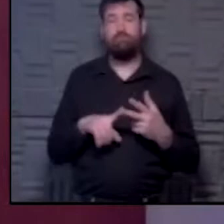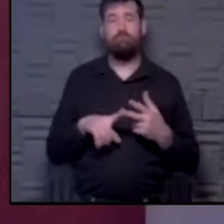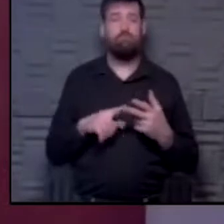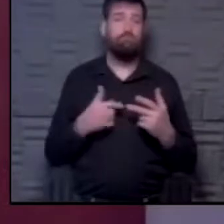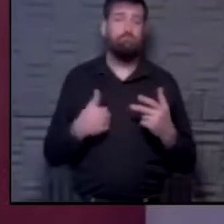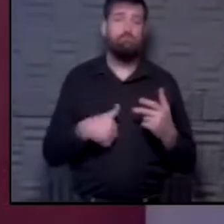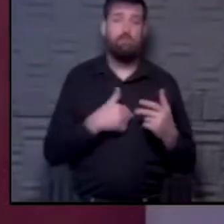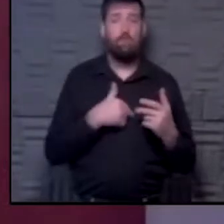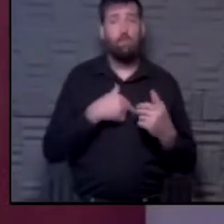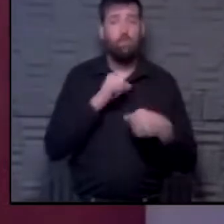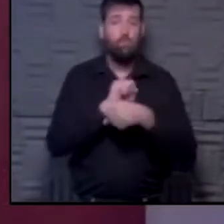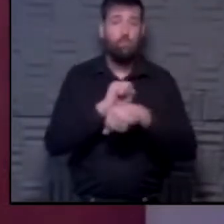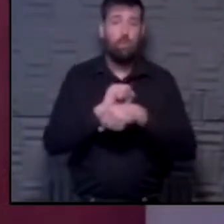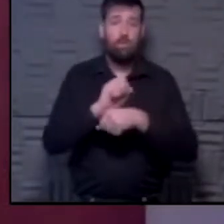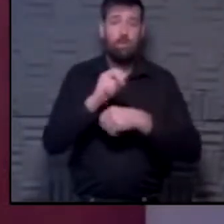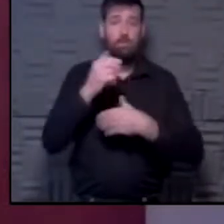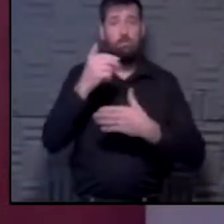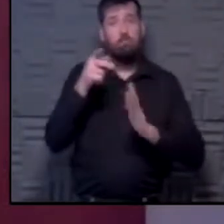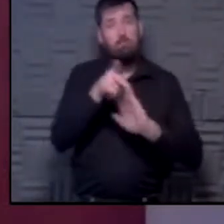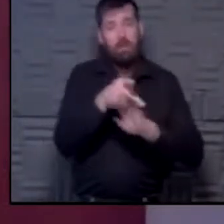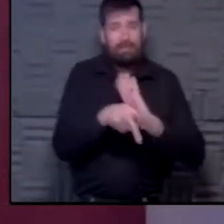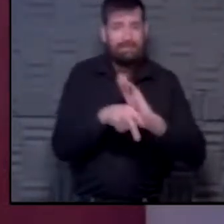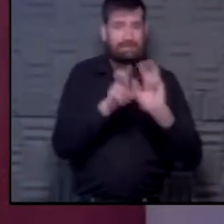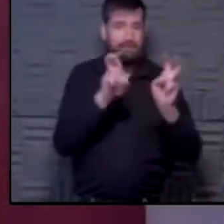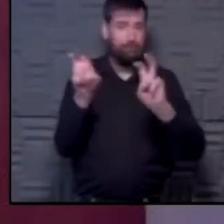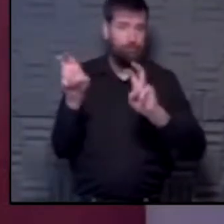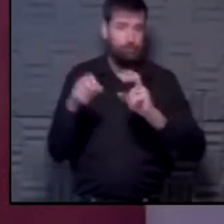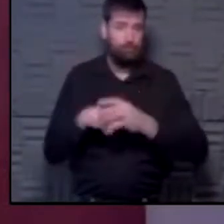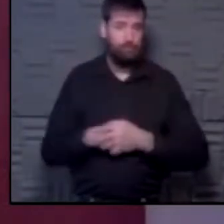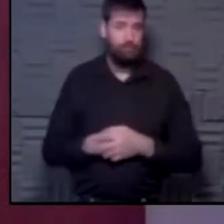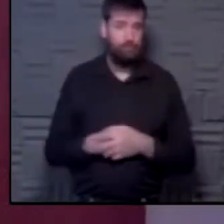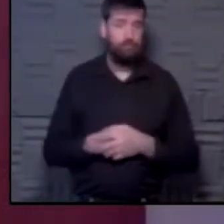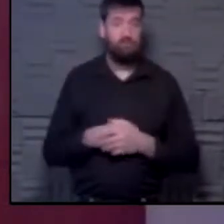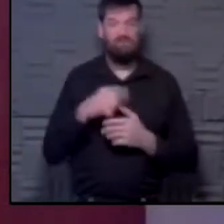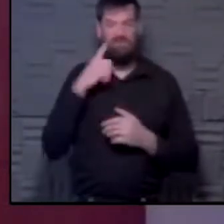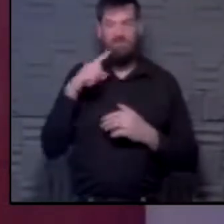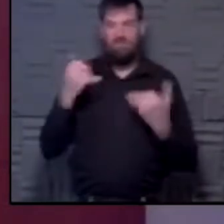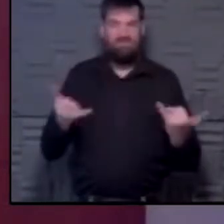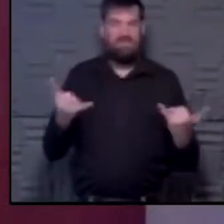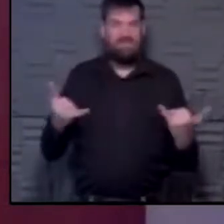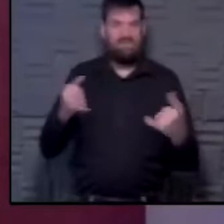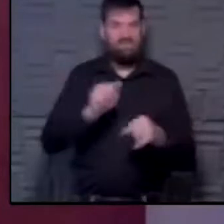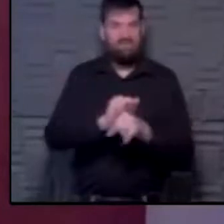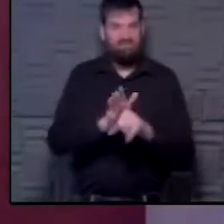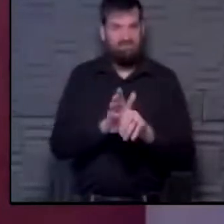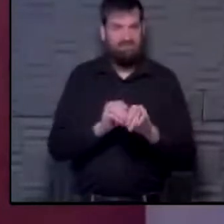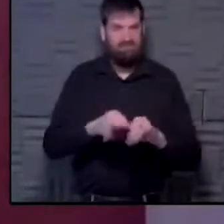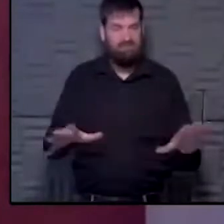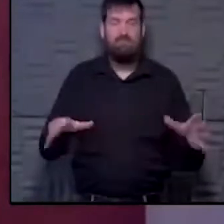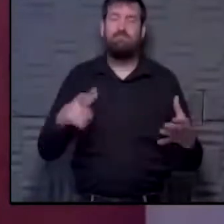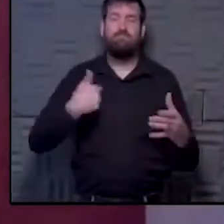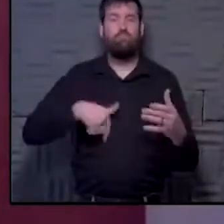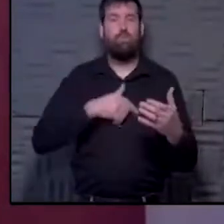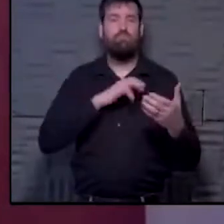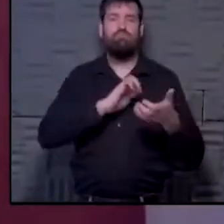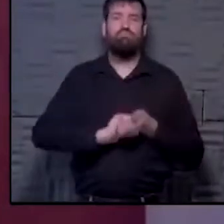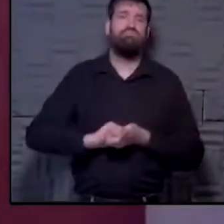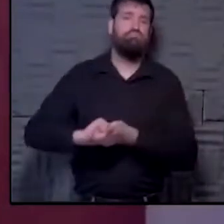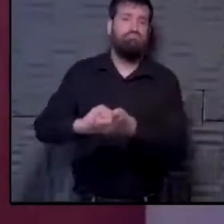We do work on policy issues, and especially in a pandemic sort of situation, we have been collaborating